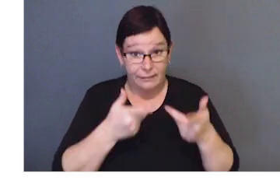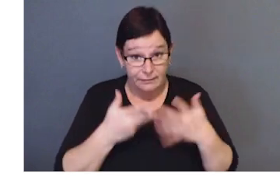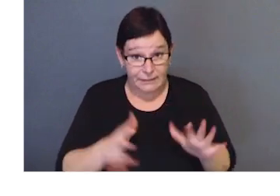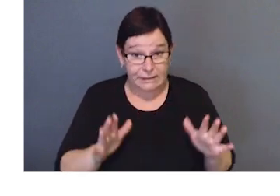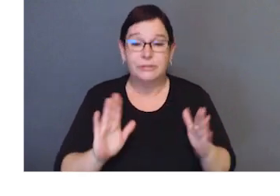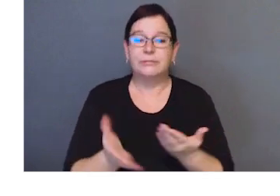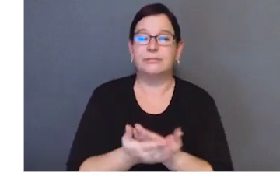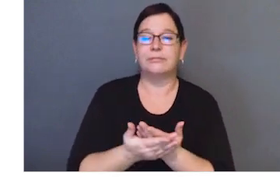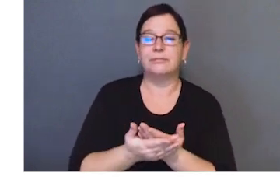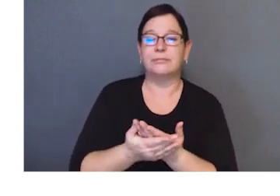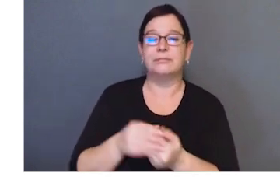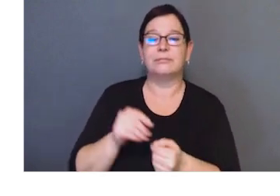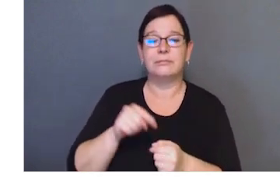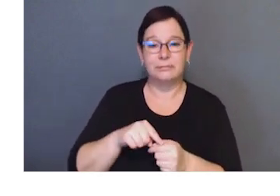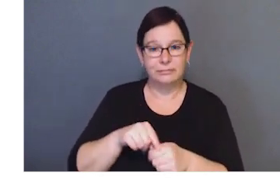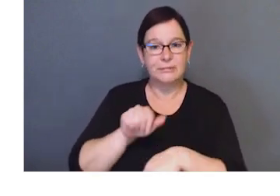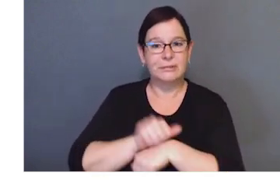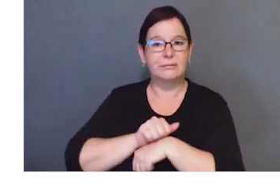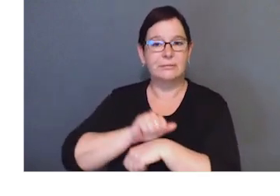T2201 to the CRA.